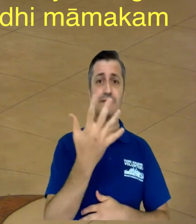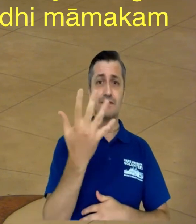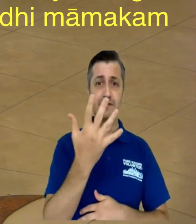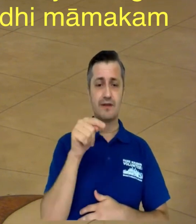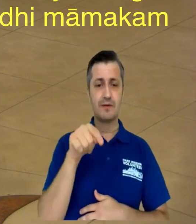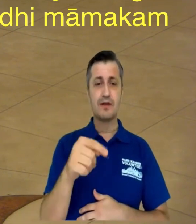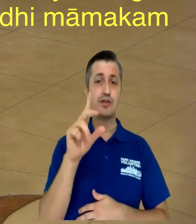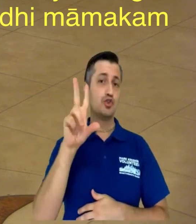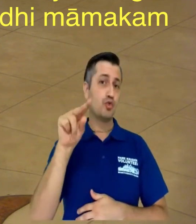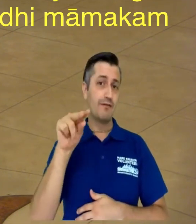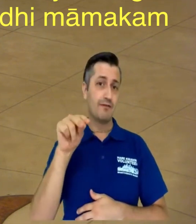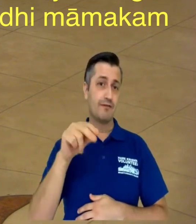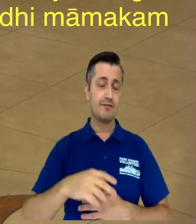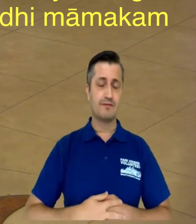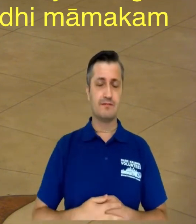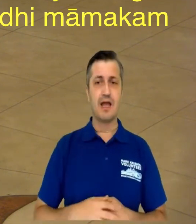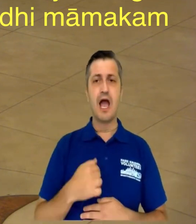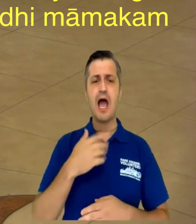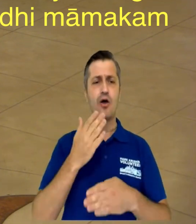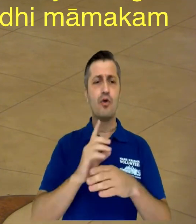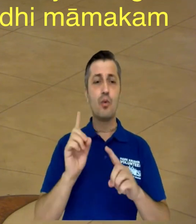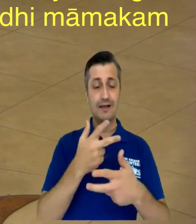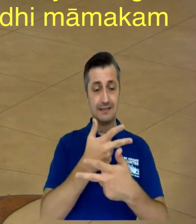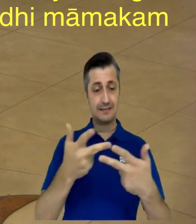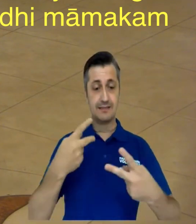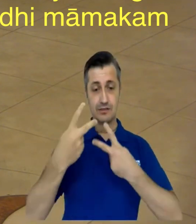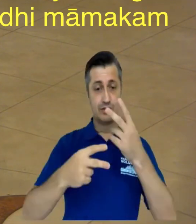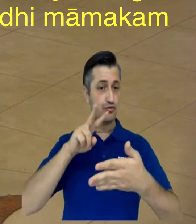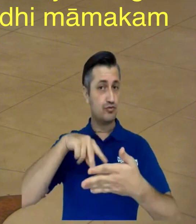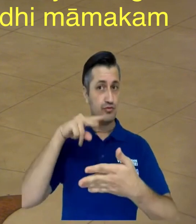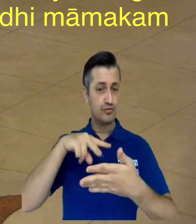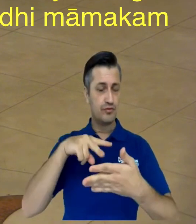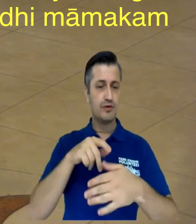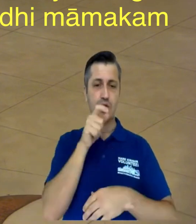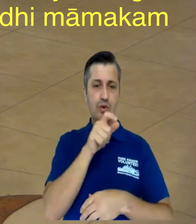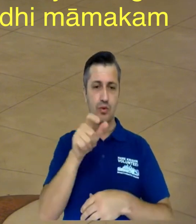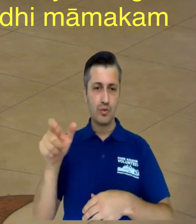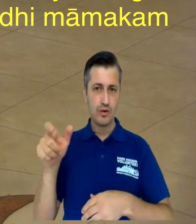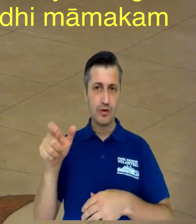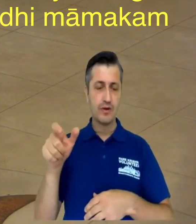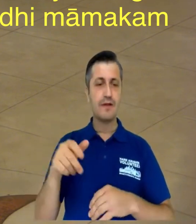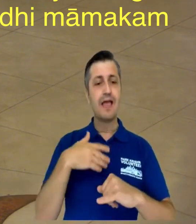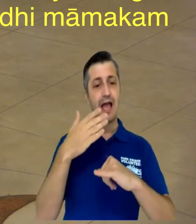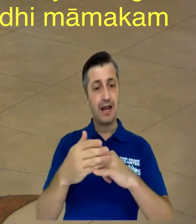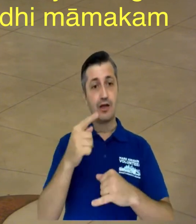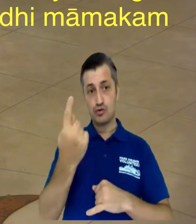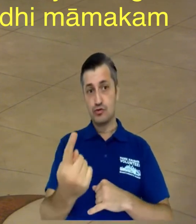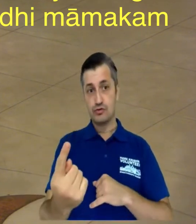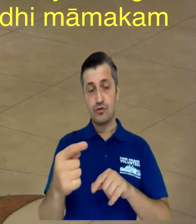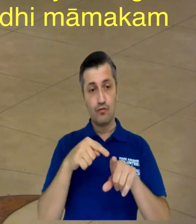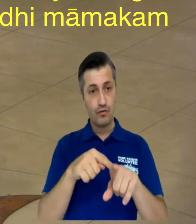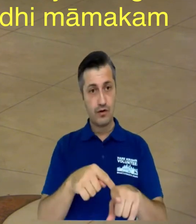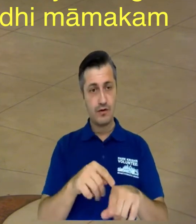12. So what I'll do is I'll read the Sanskrit line by line and I'll ask you to repeat. And then we could have